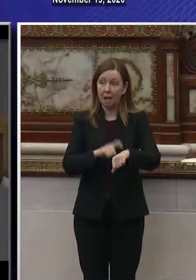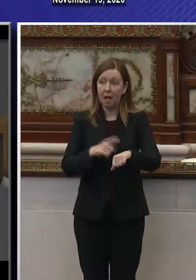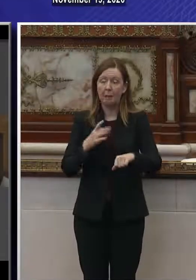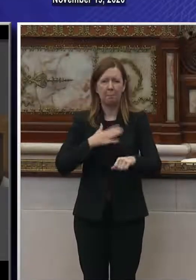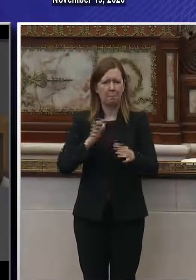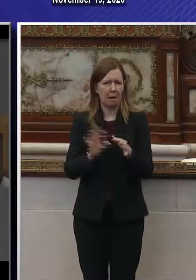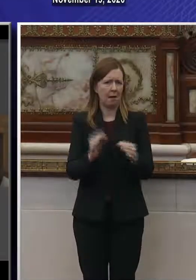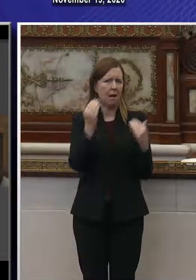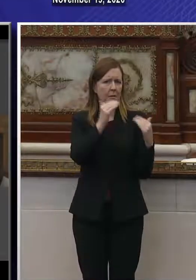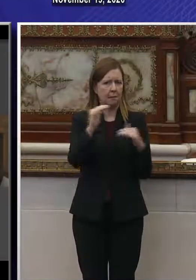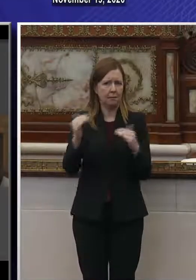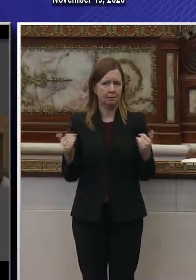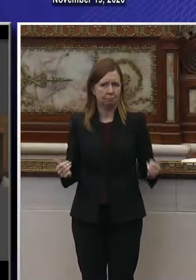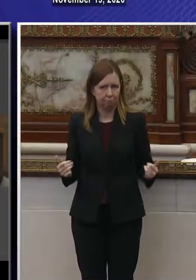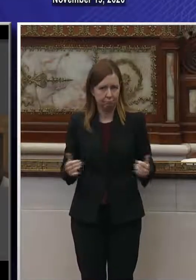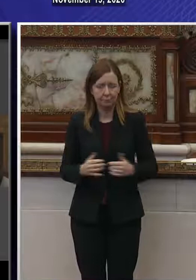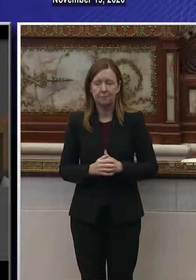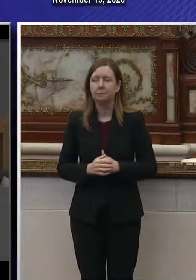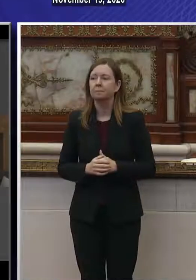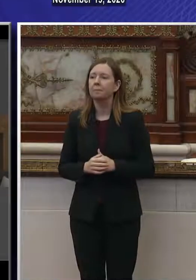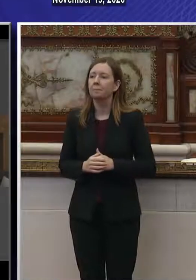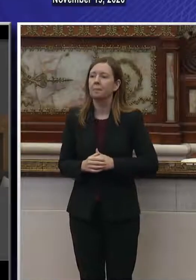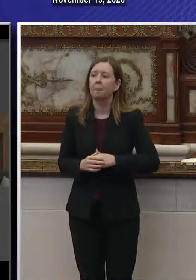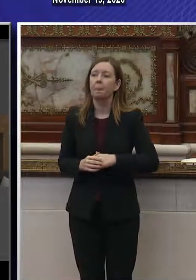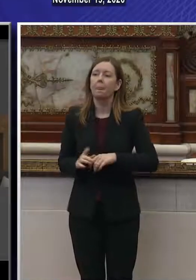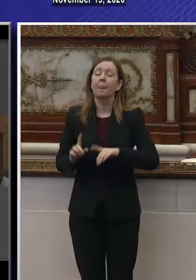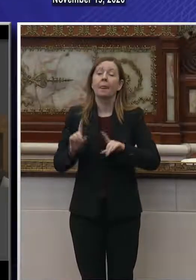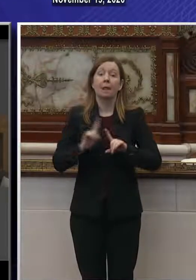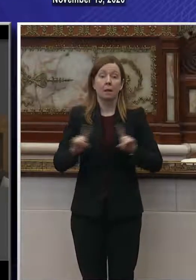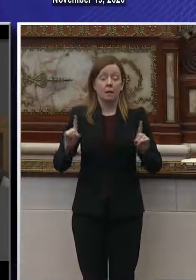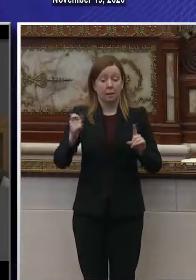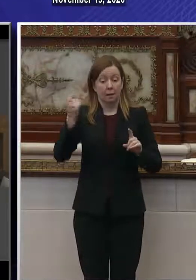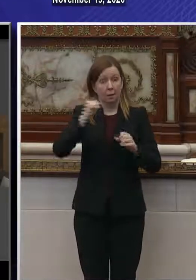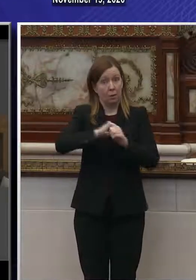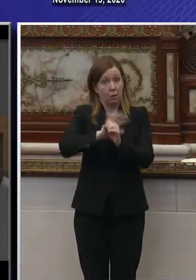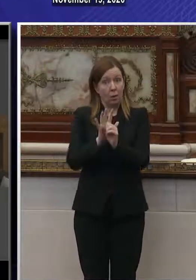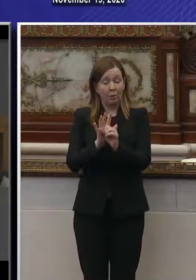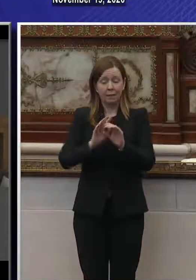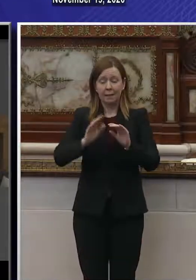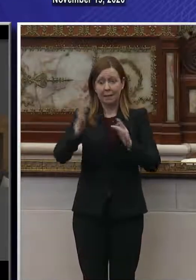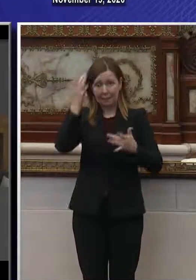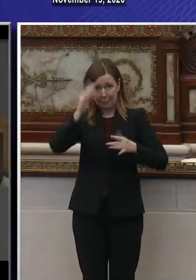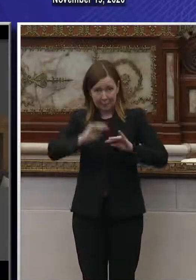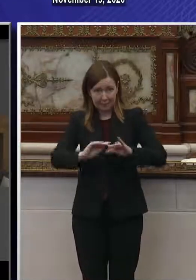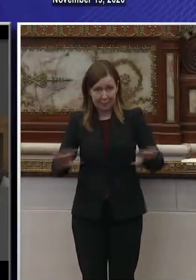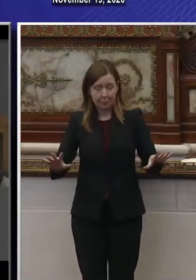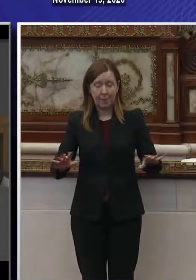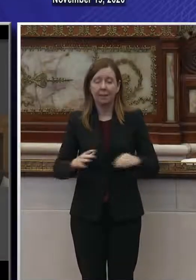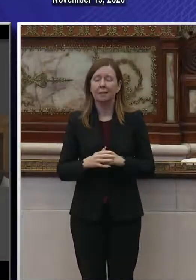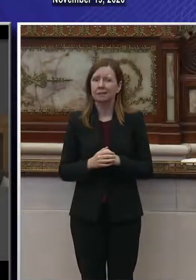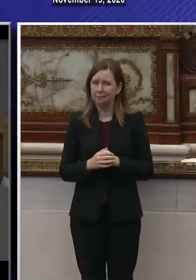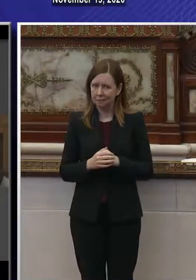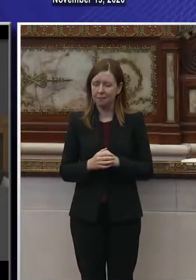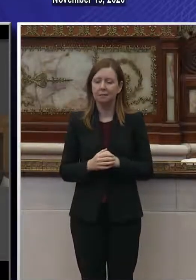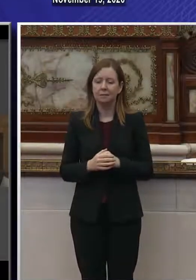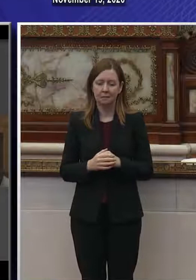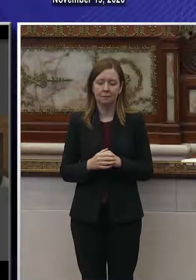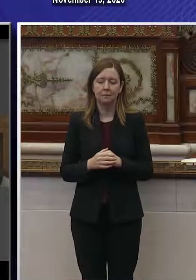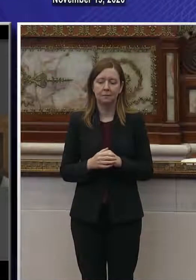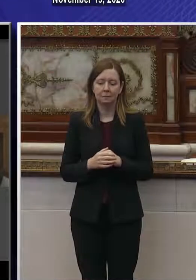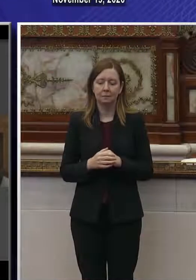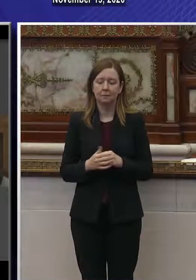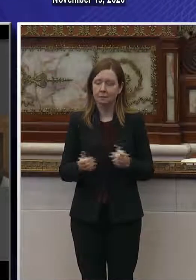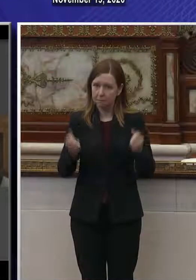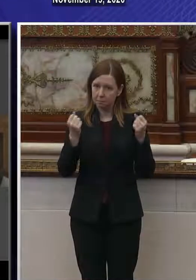limit my comments at this particular moment, except to say that COVID-19 pandemic has not only resulted in a dramatic